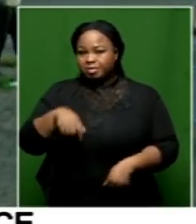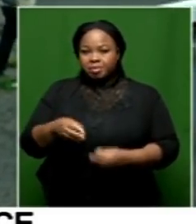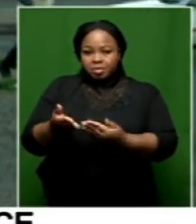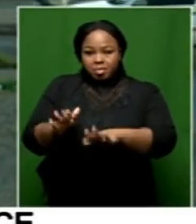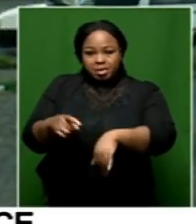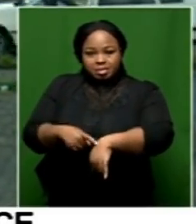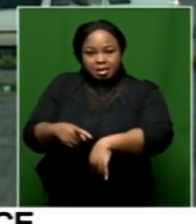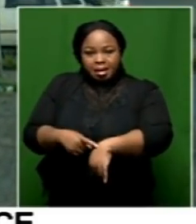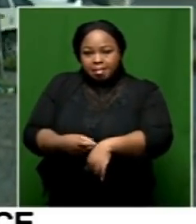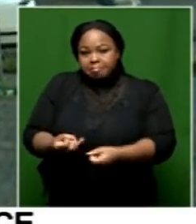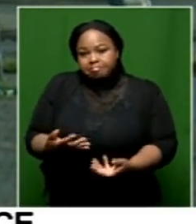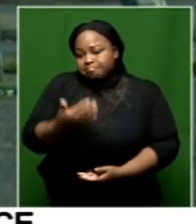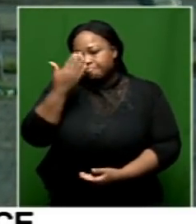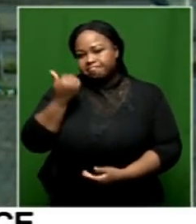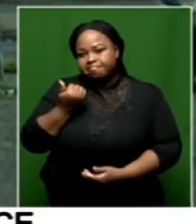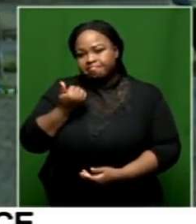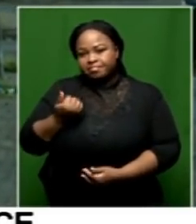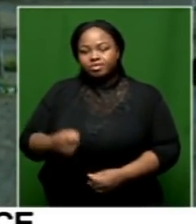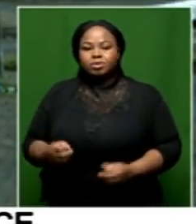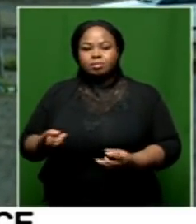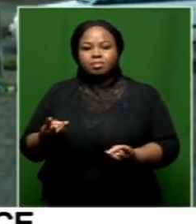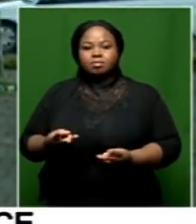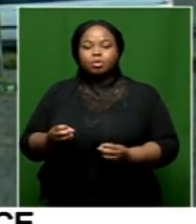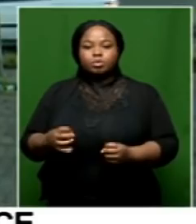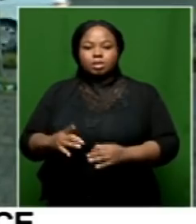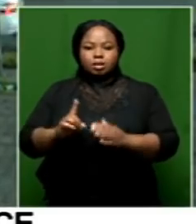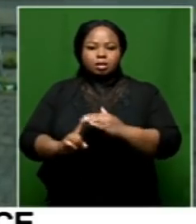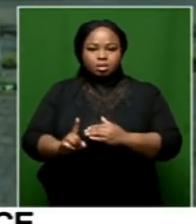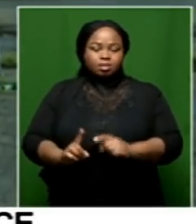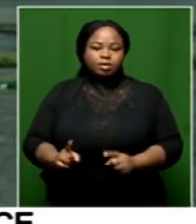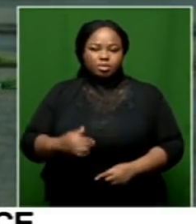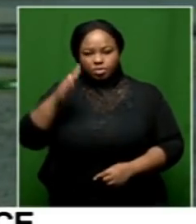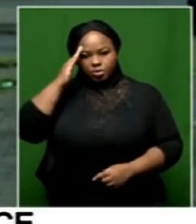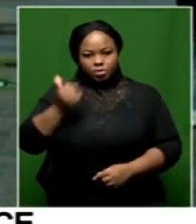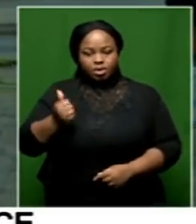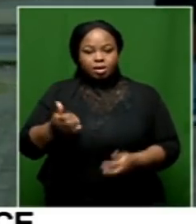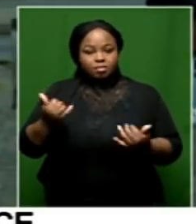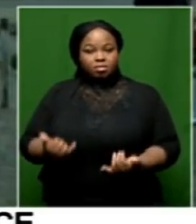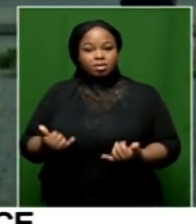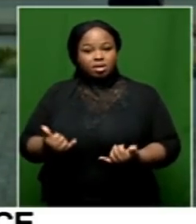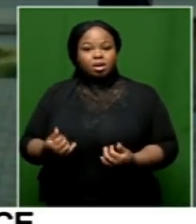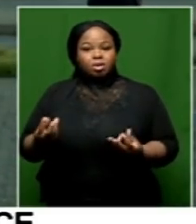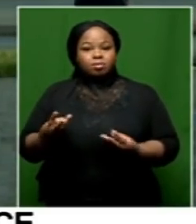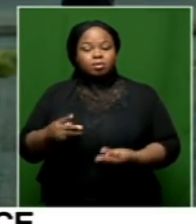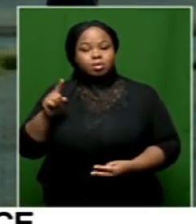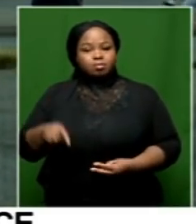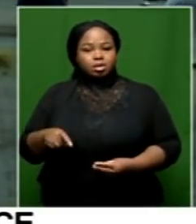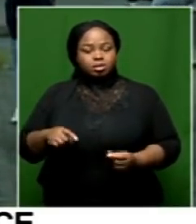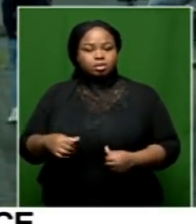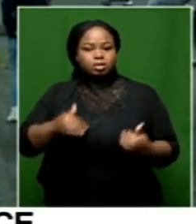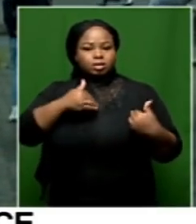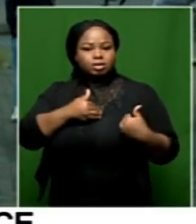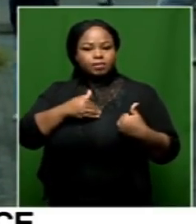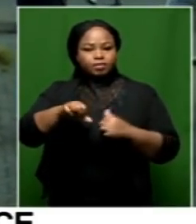will open ultimately for people to be able to walk in. But we know that at the moment people are supposed to keep a